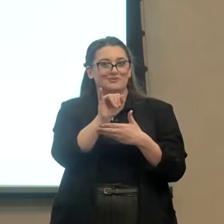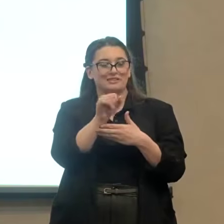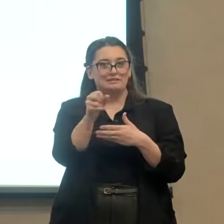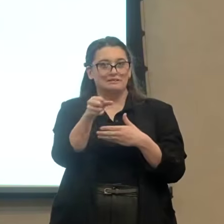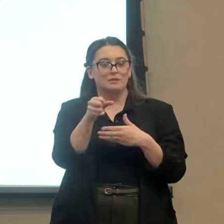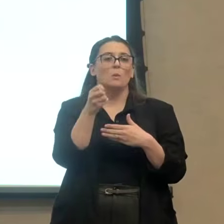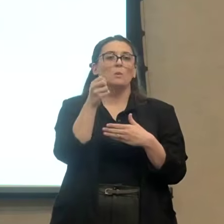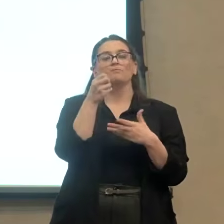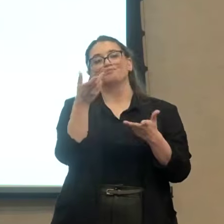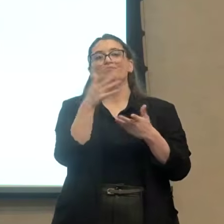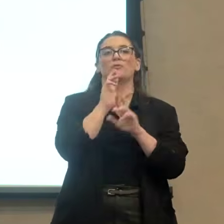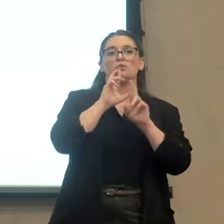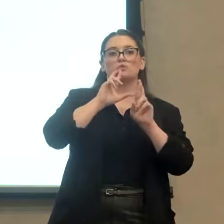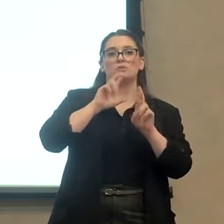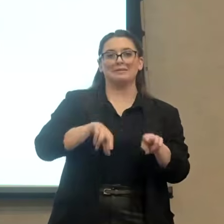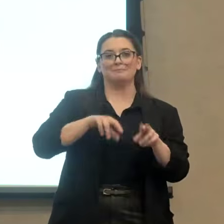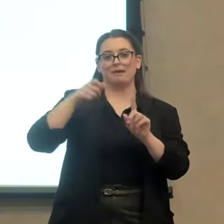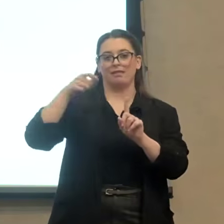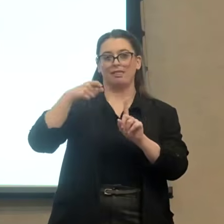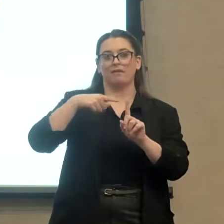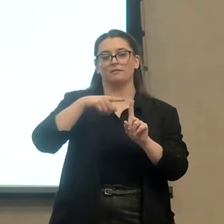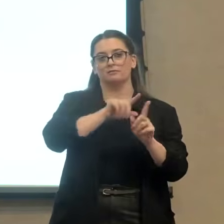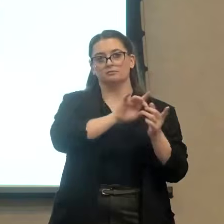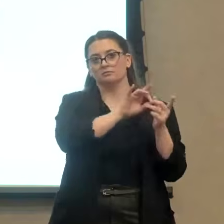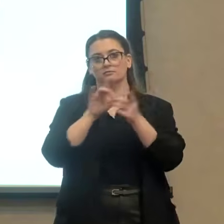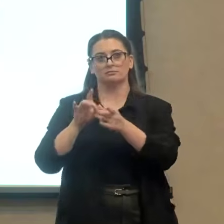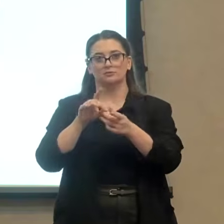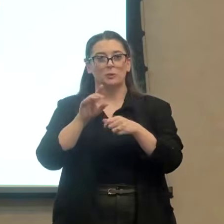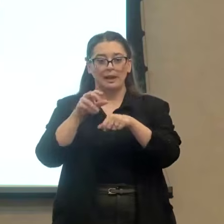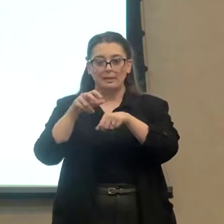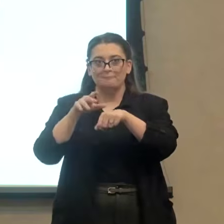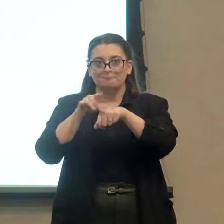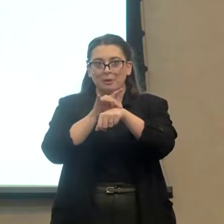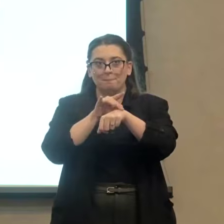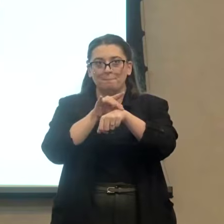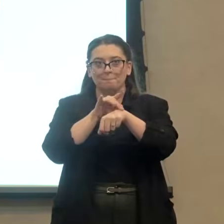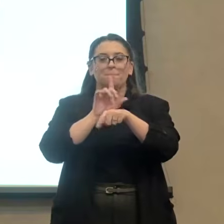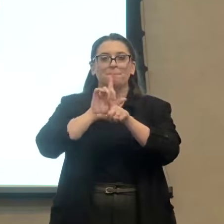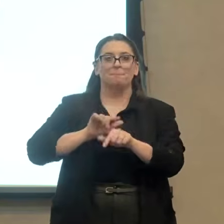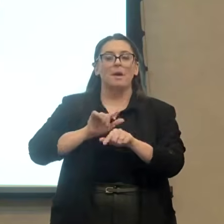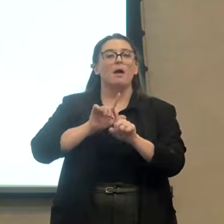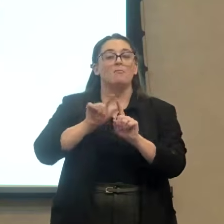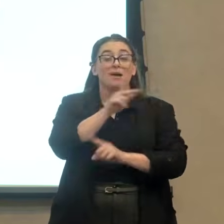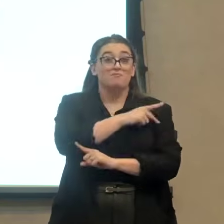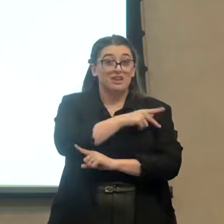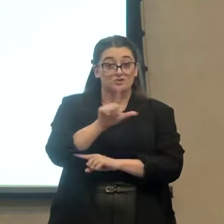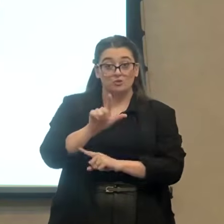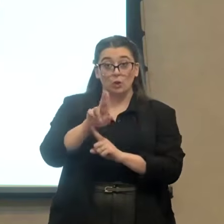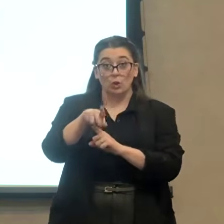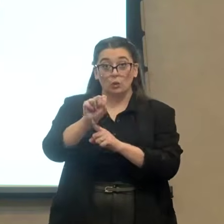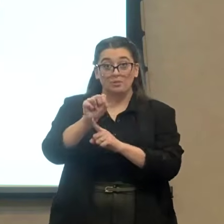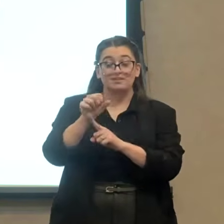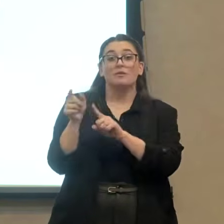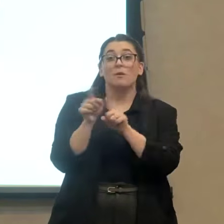or it's a reaction to a microbe. But patients with lupus, with